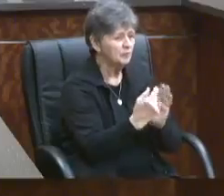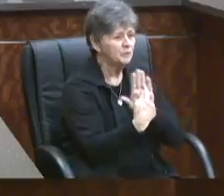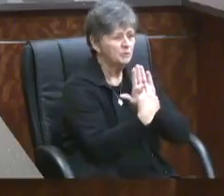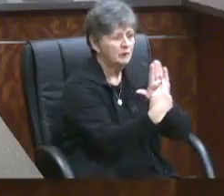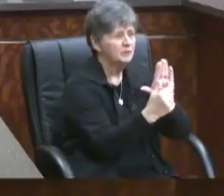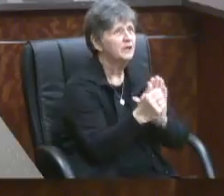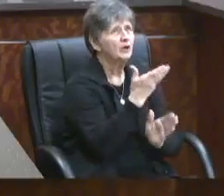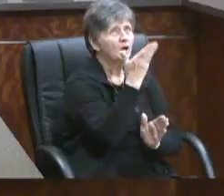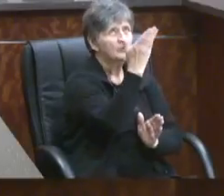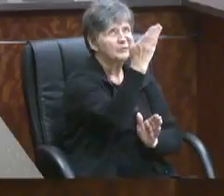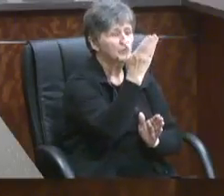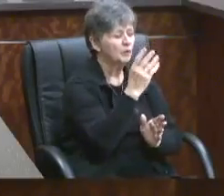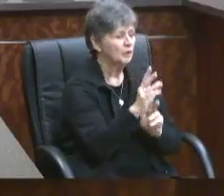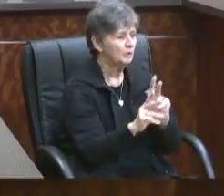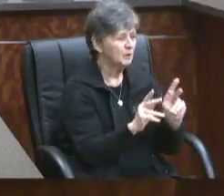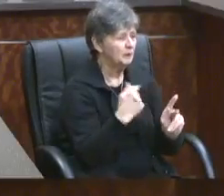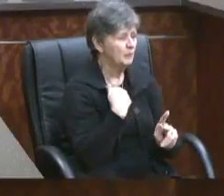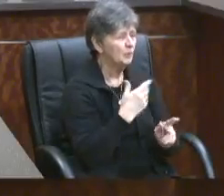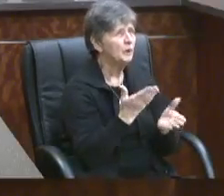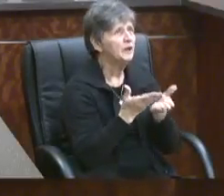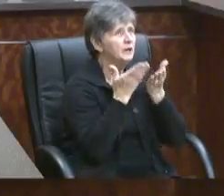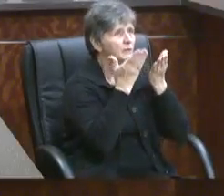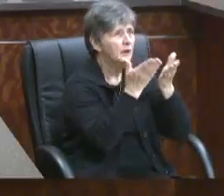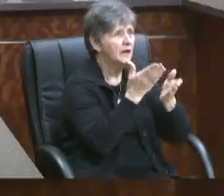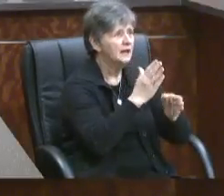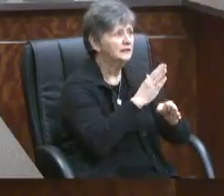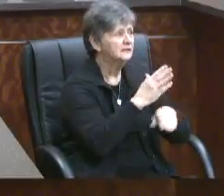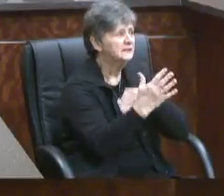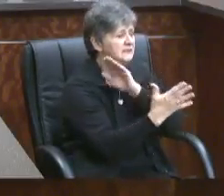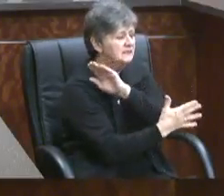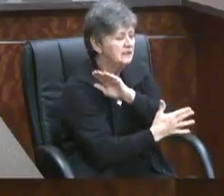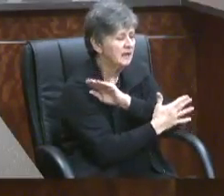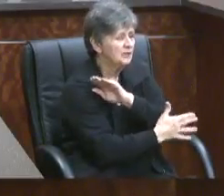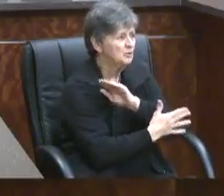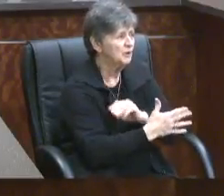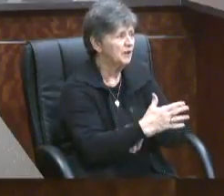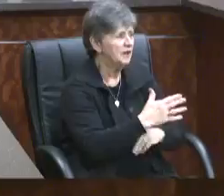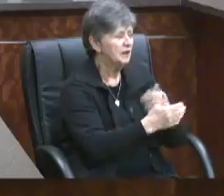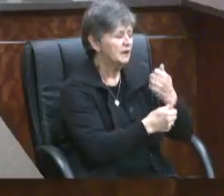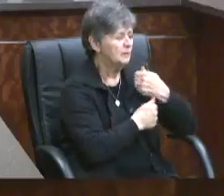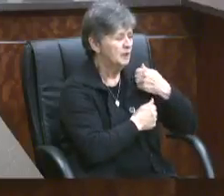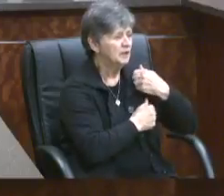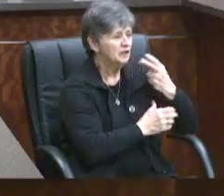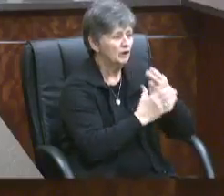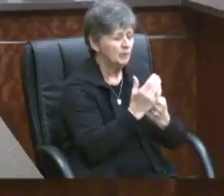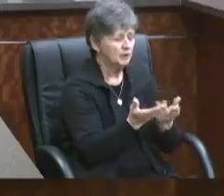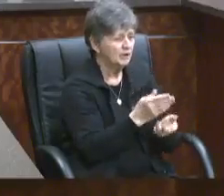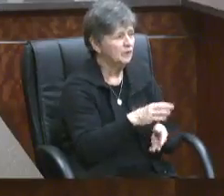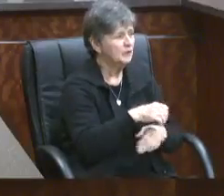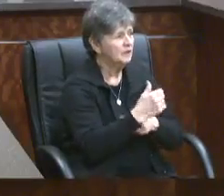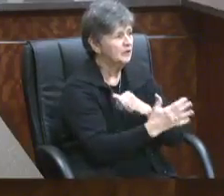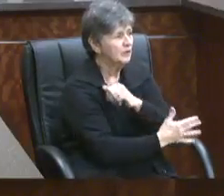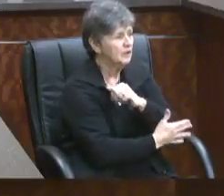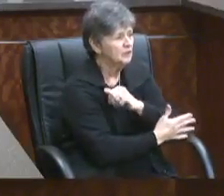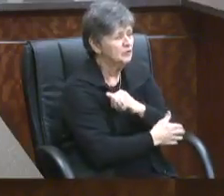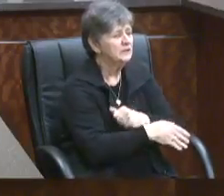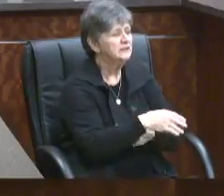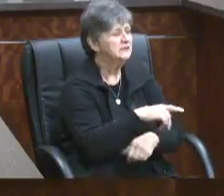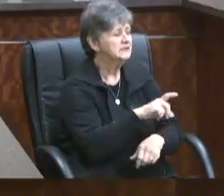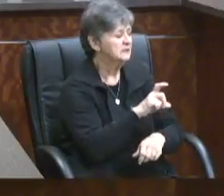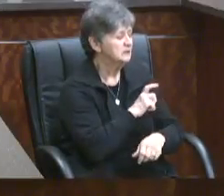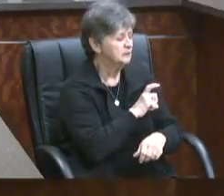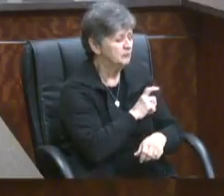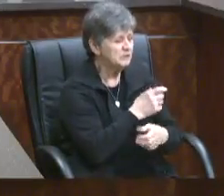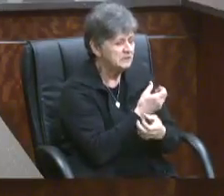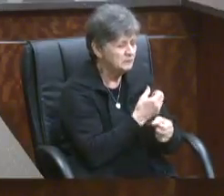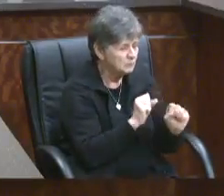all thy people. We commend this nation, our armed forces at home and abroad, our law enforcement and our fire and rescue, and